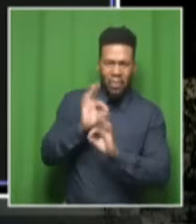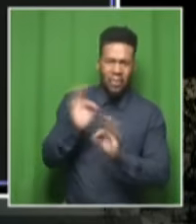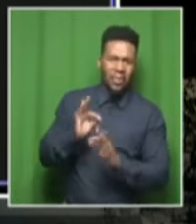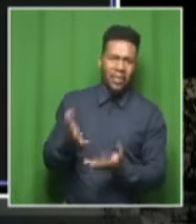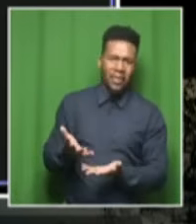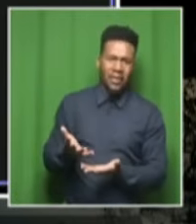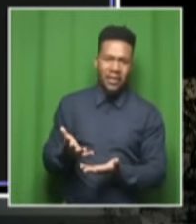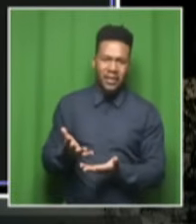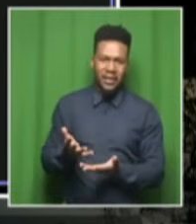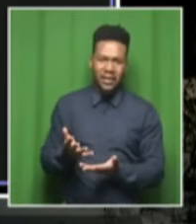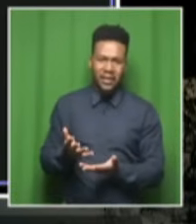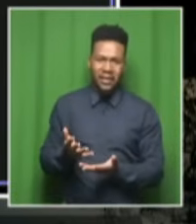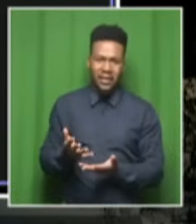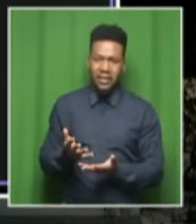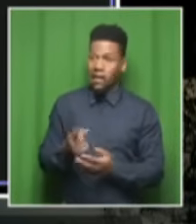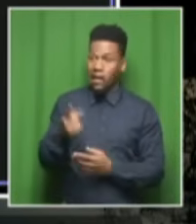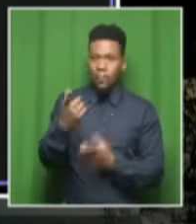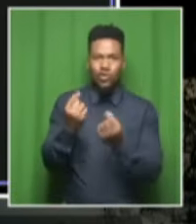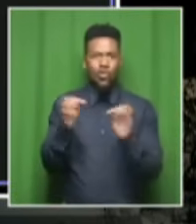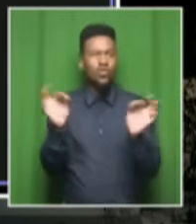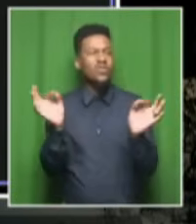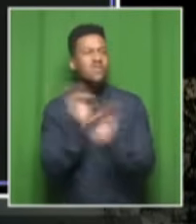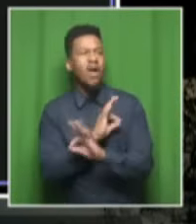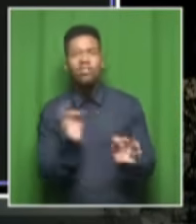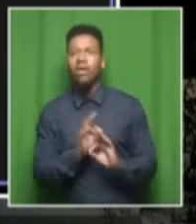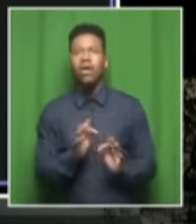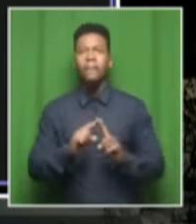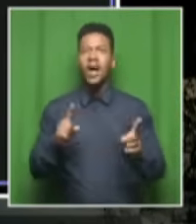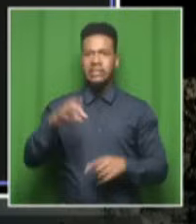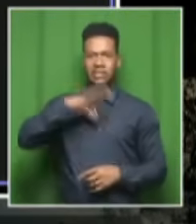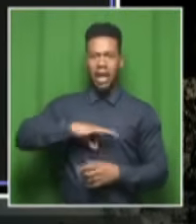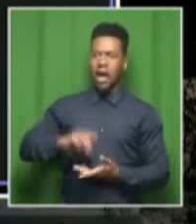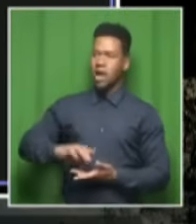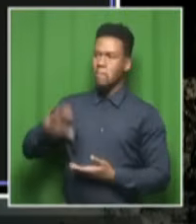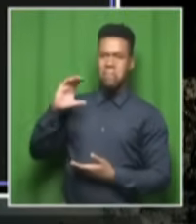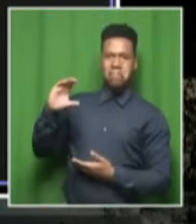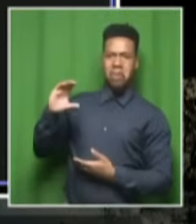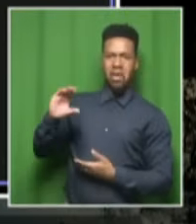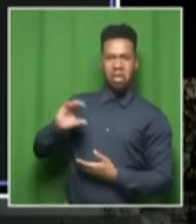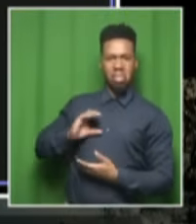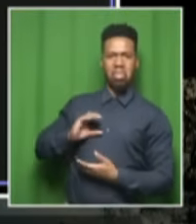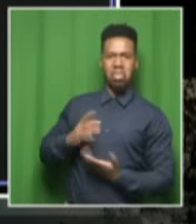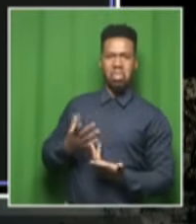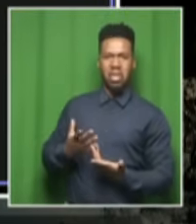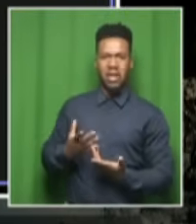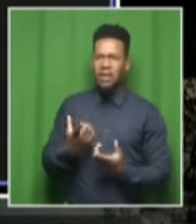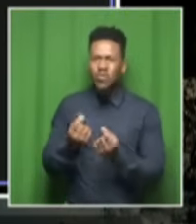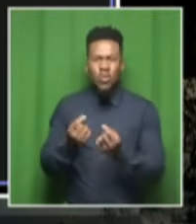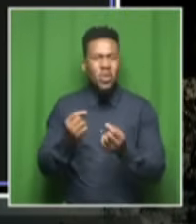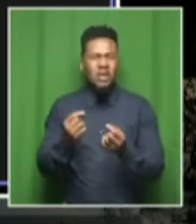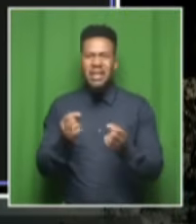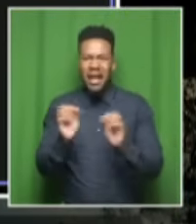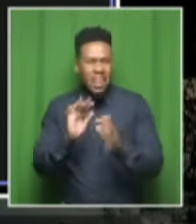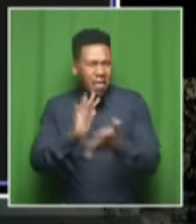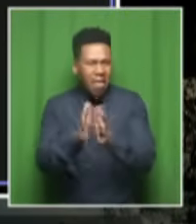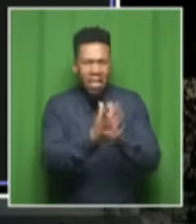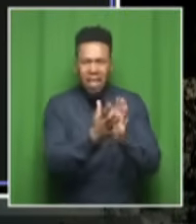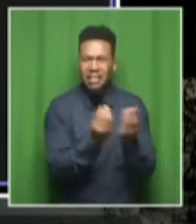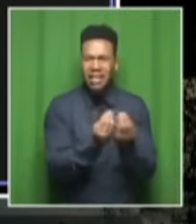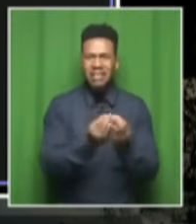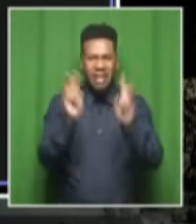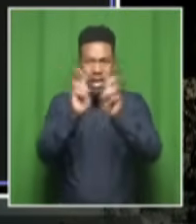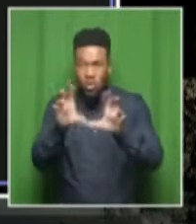Almost nothing. When they do something, they're destroying the country, they're destroying Eskom, Transnet, and all these other things. Yet they are rewarded for that. We have a person